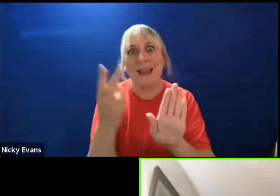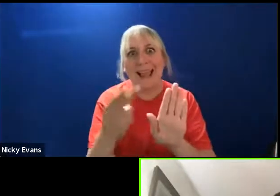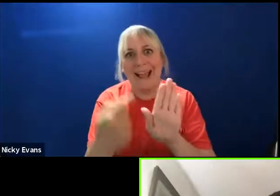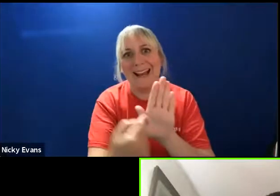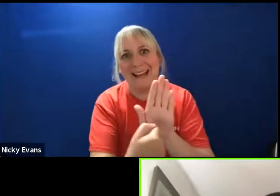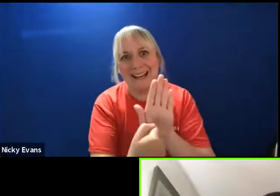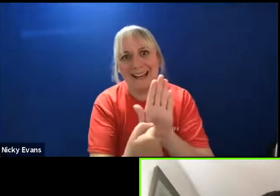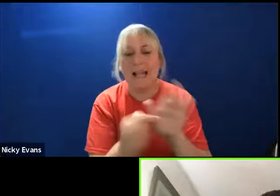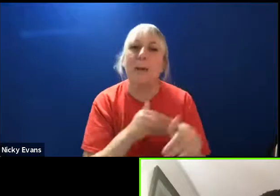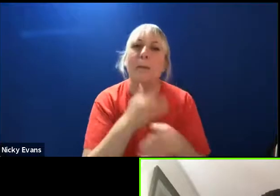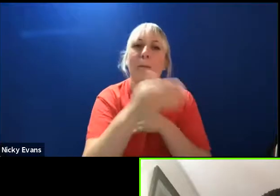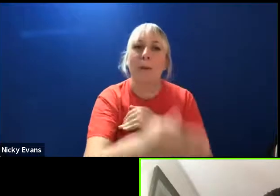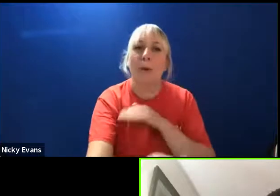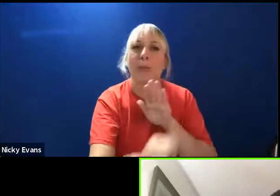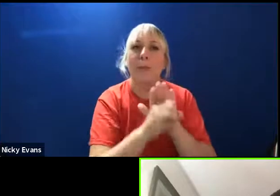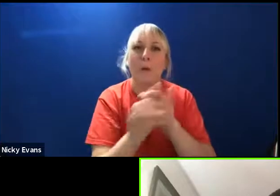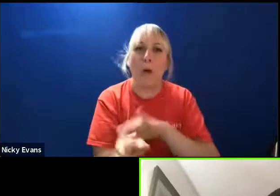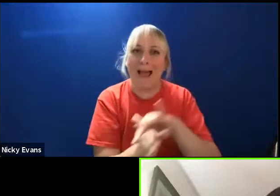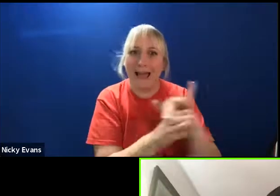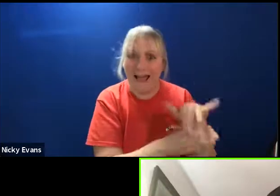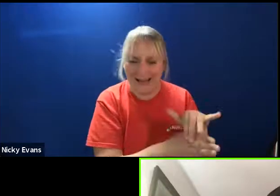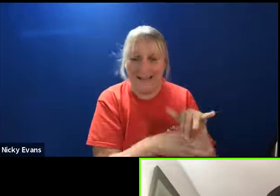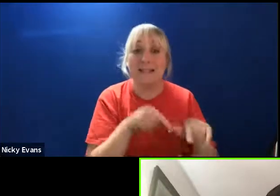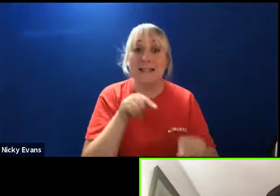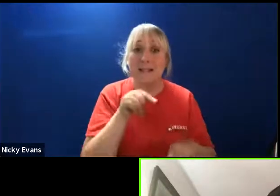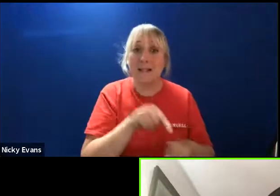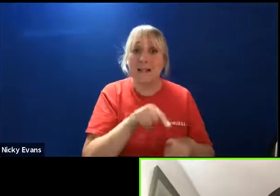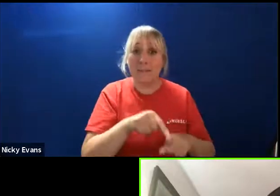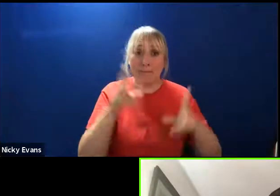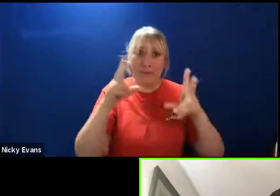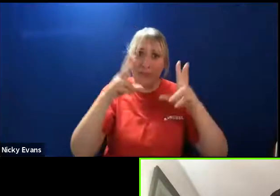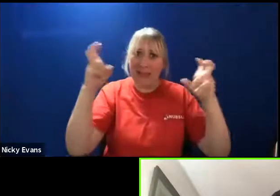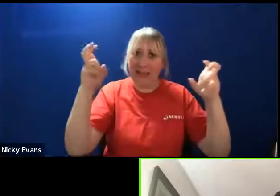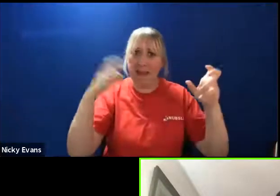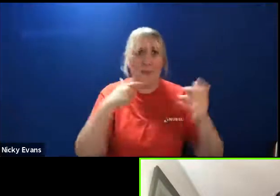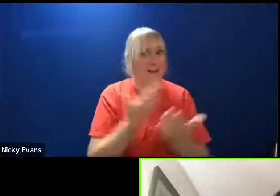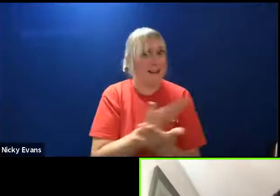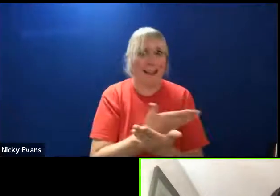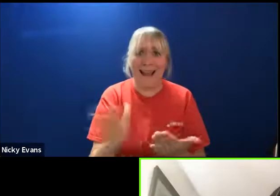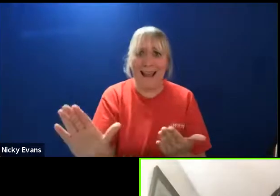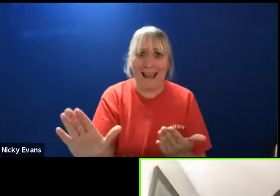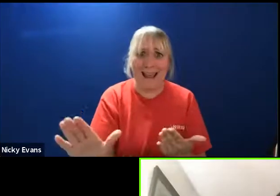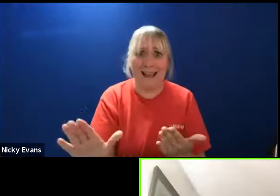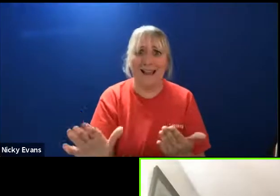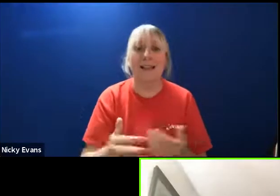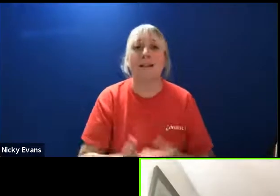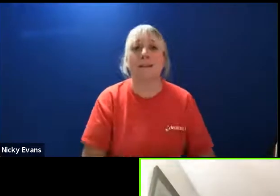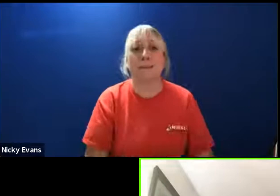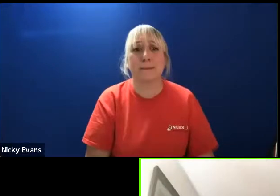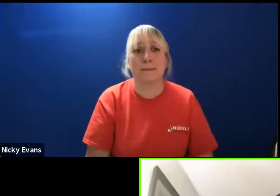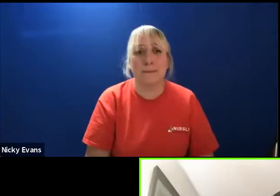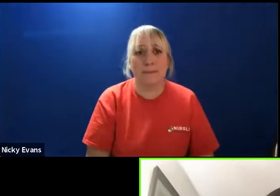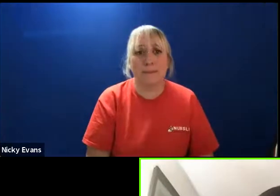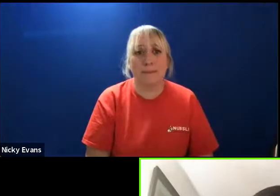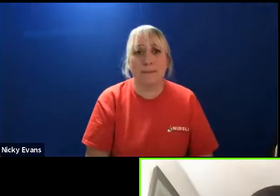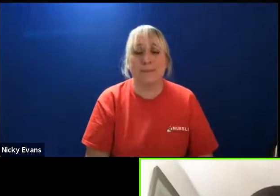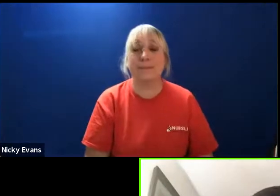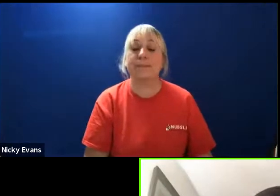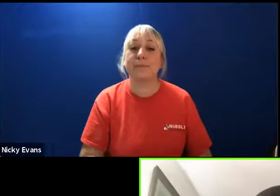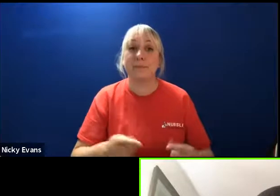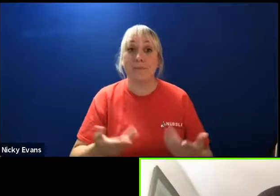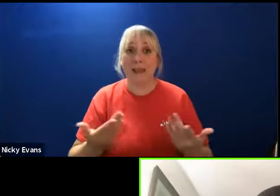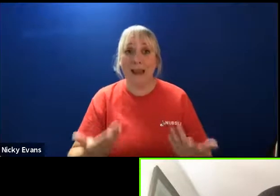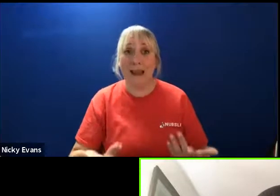Beyond the Blockade book, it's a theme that runs through everything that we say. And in these times